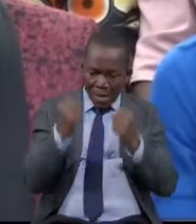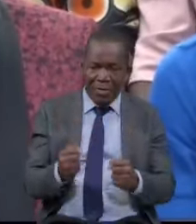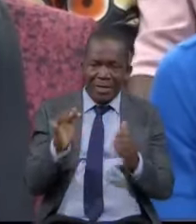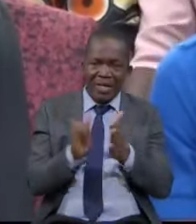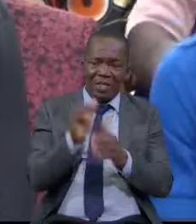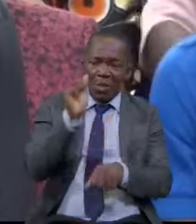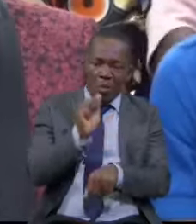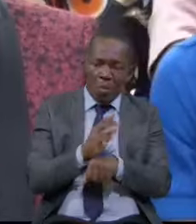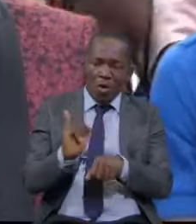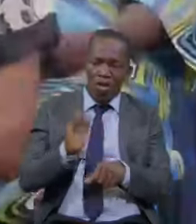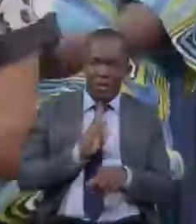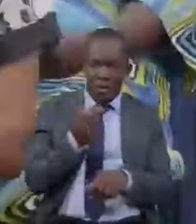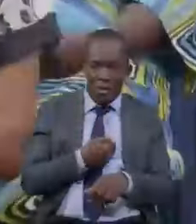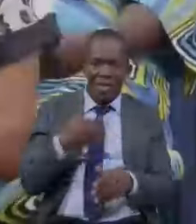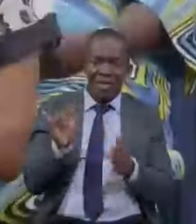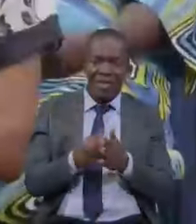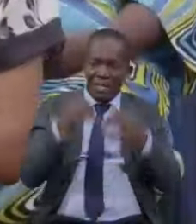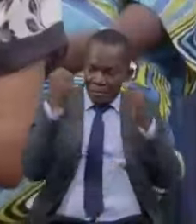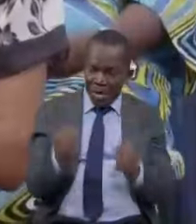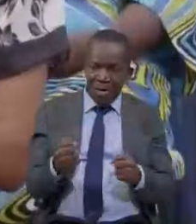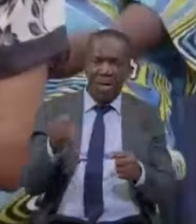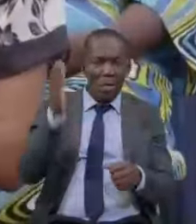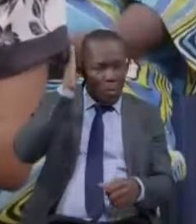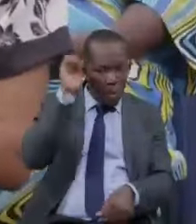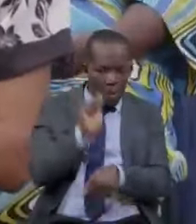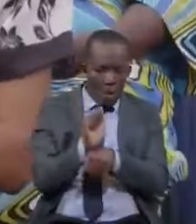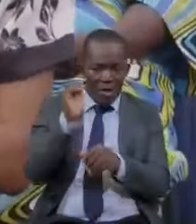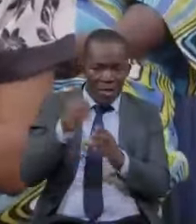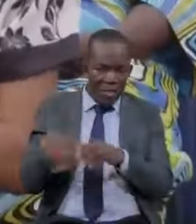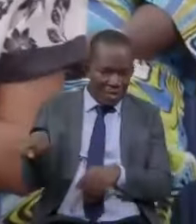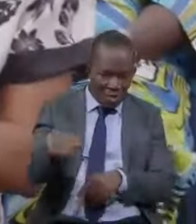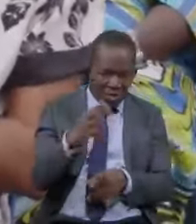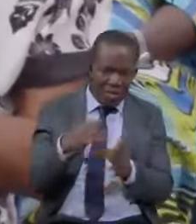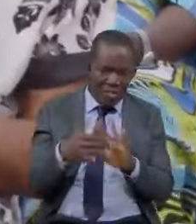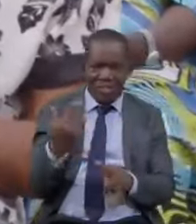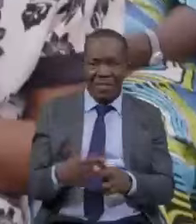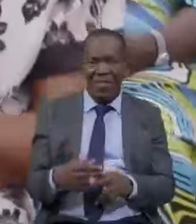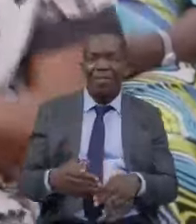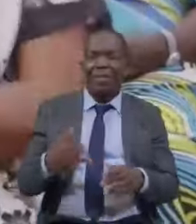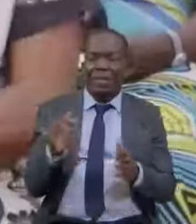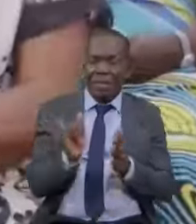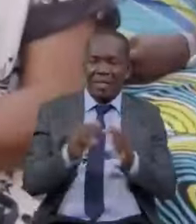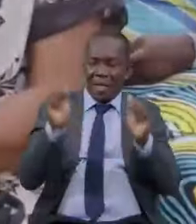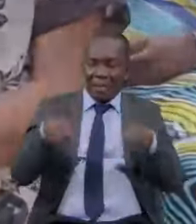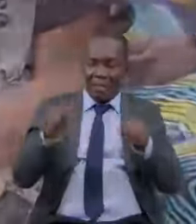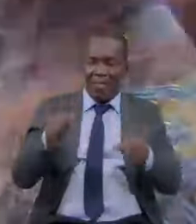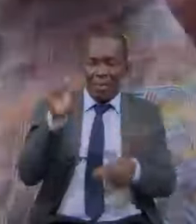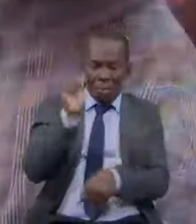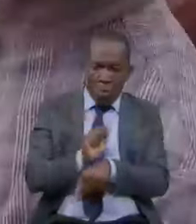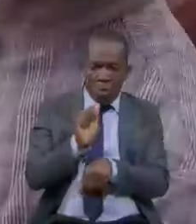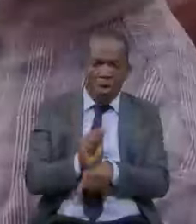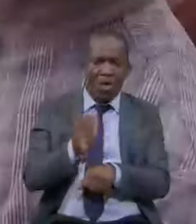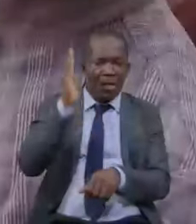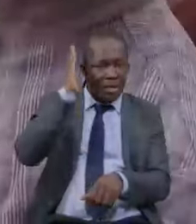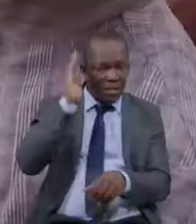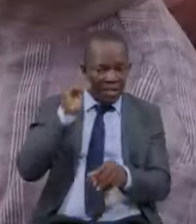work in you. That ability will work in you. The glory of the Lord will shine